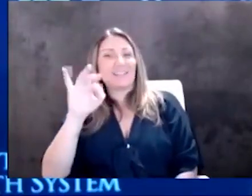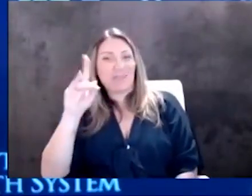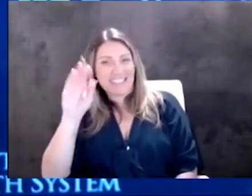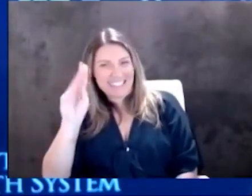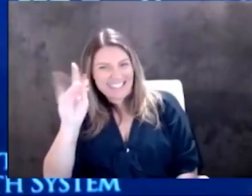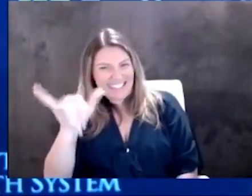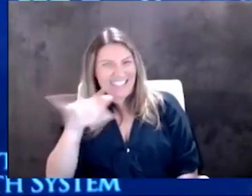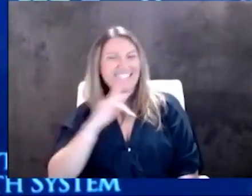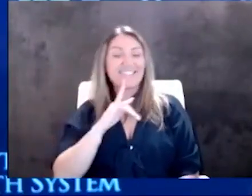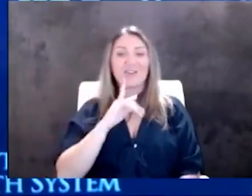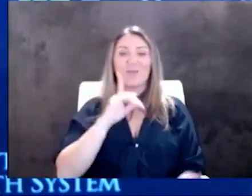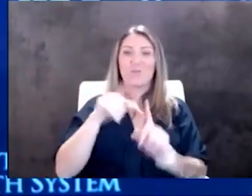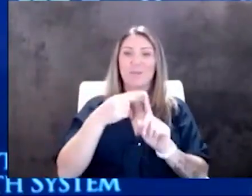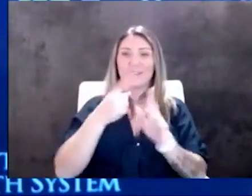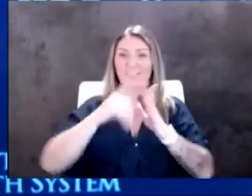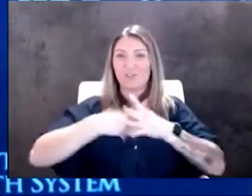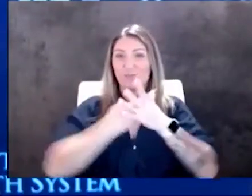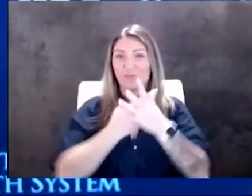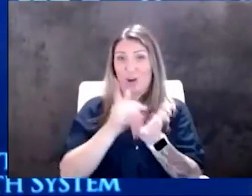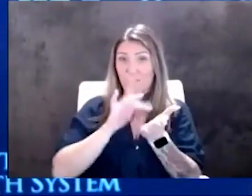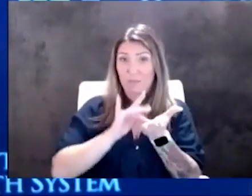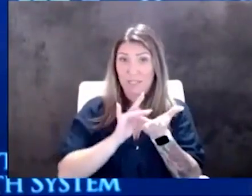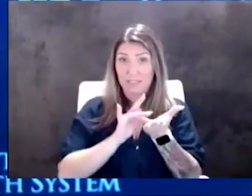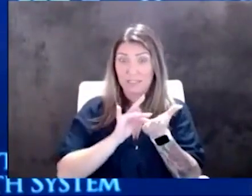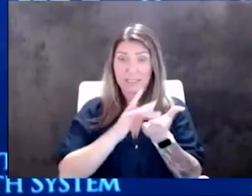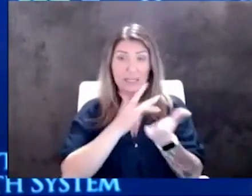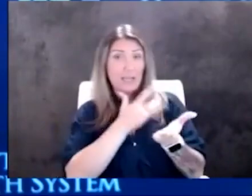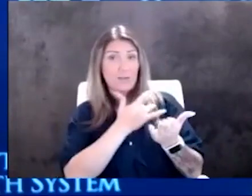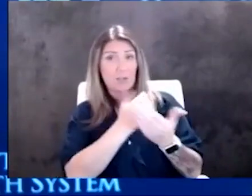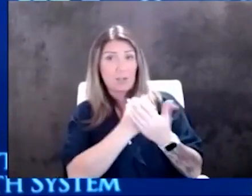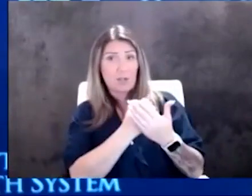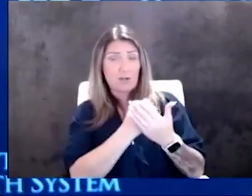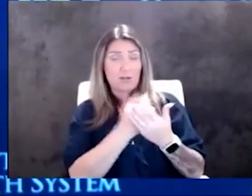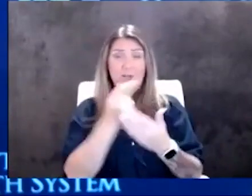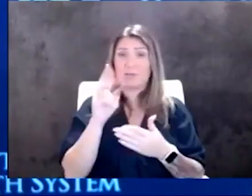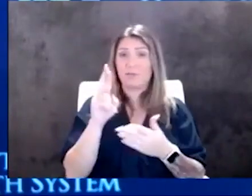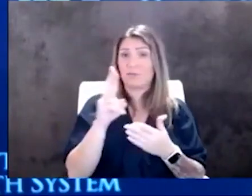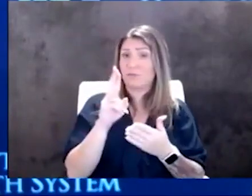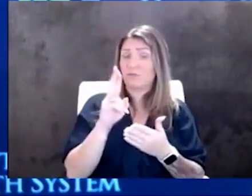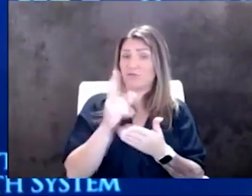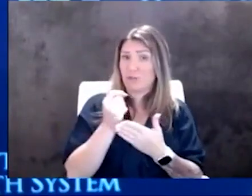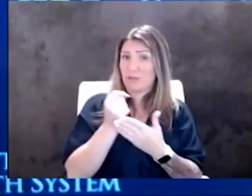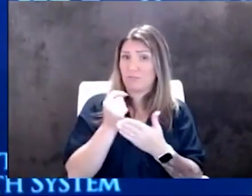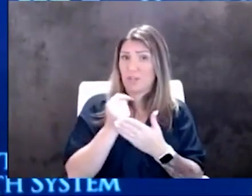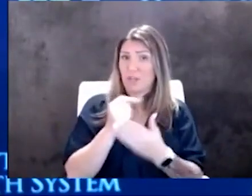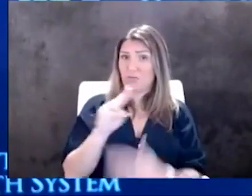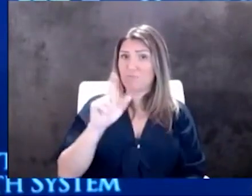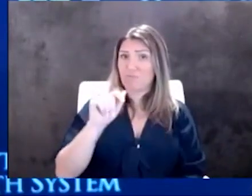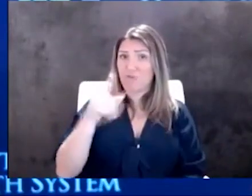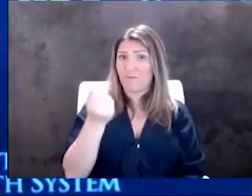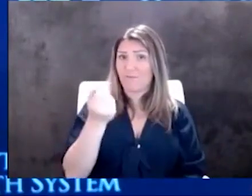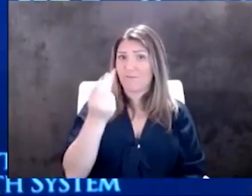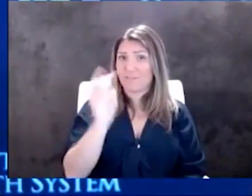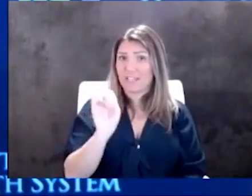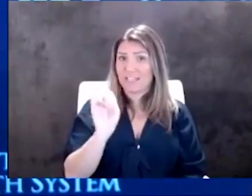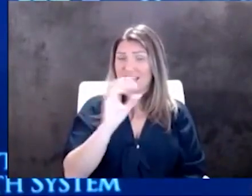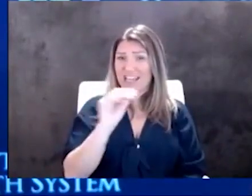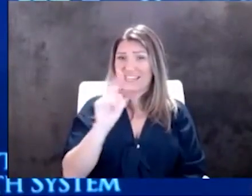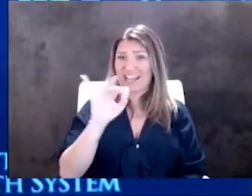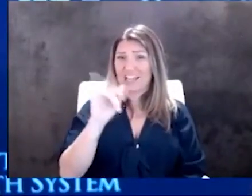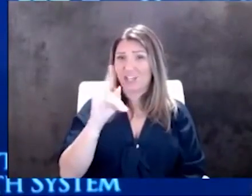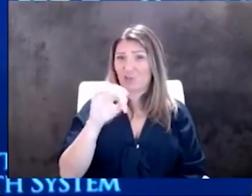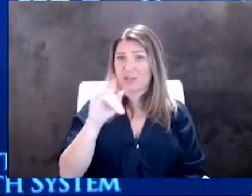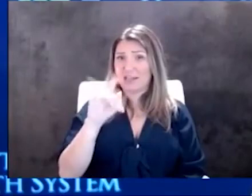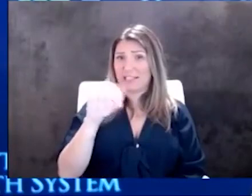medicine, you're having a heart attack, our treatment for you was morphine and nitroglycerin. There was no an early